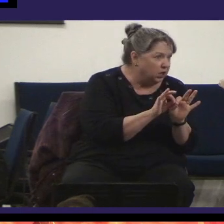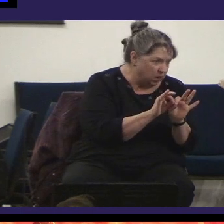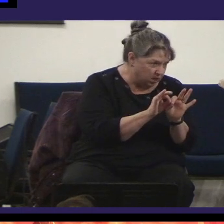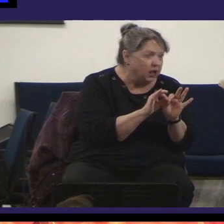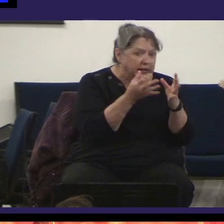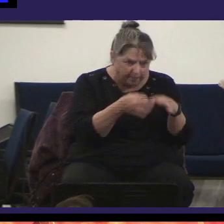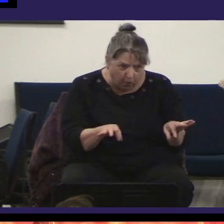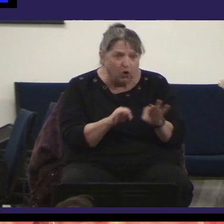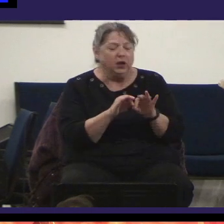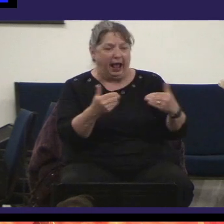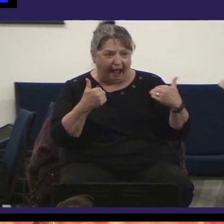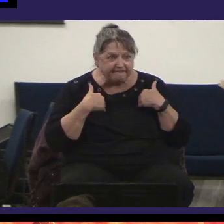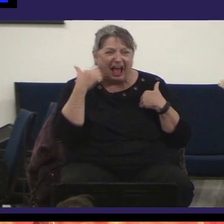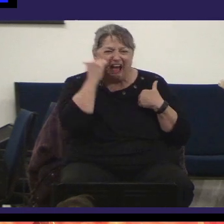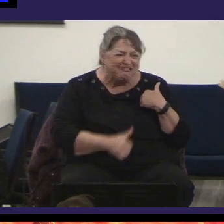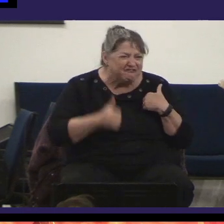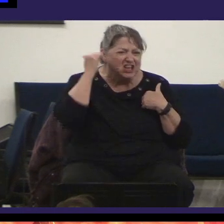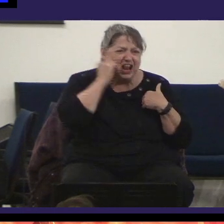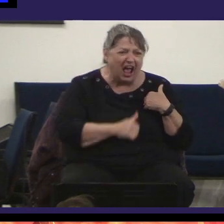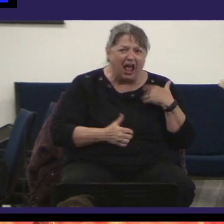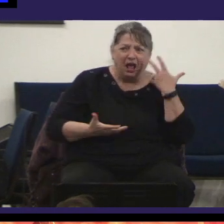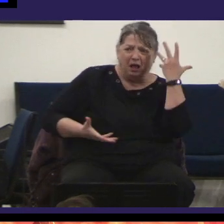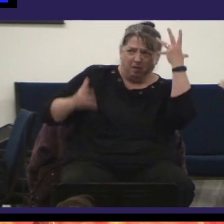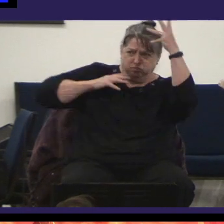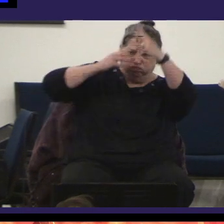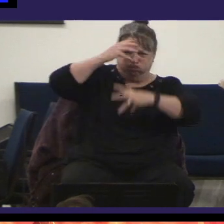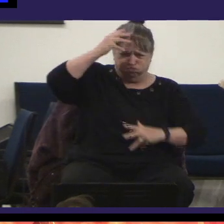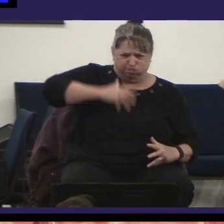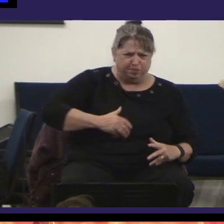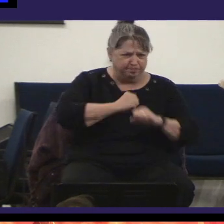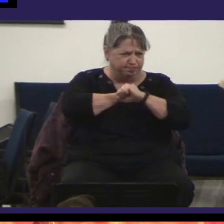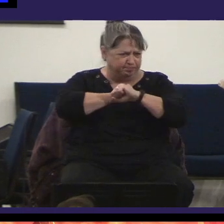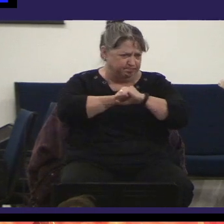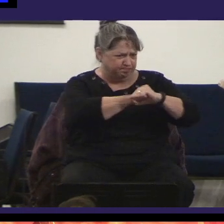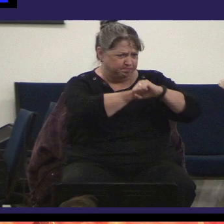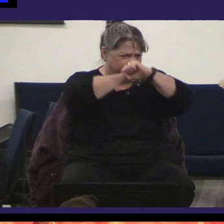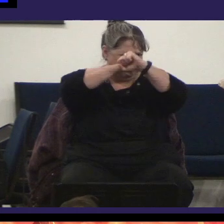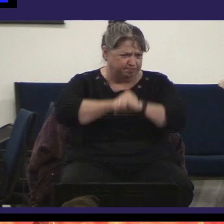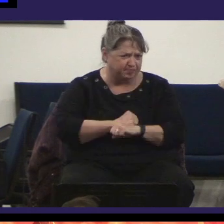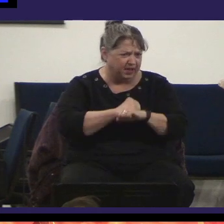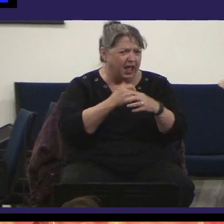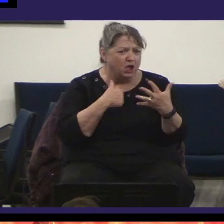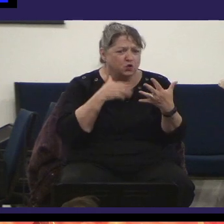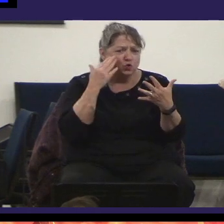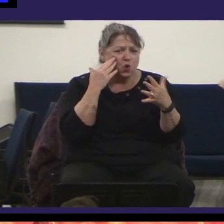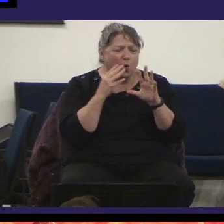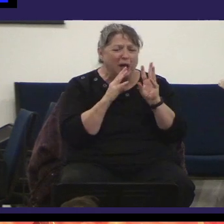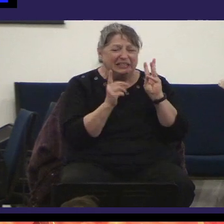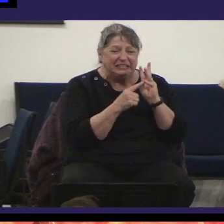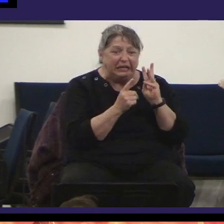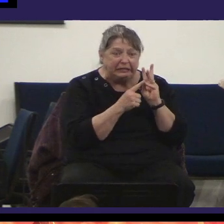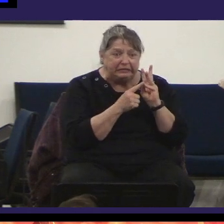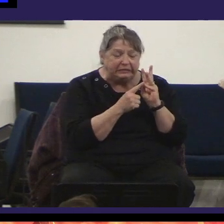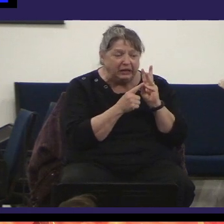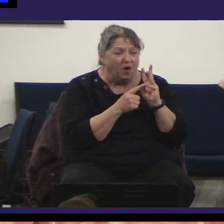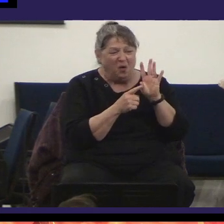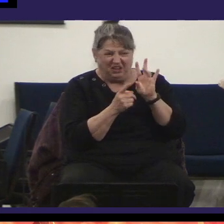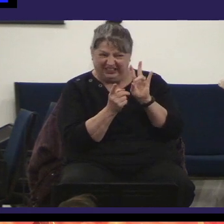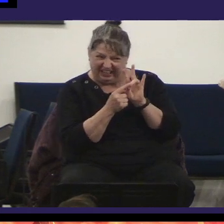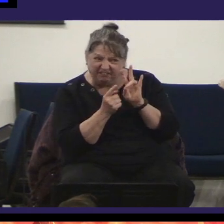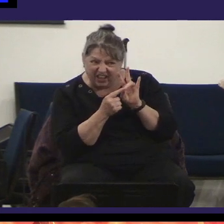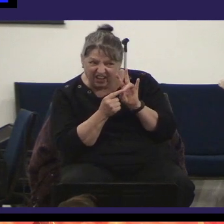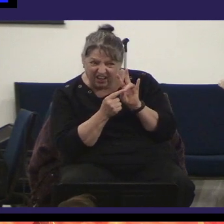In other words, if you have one part or two parts or one piece or two pieces or five pieces of the armor on, you're